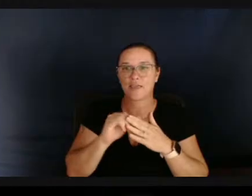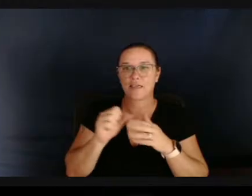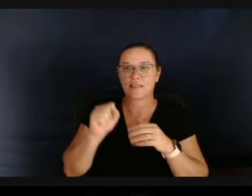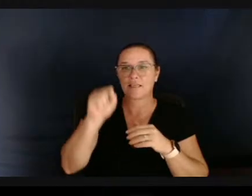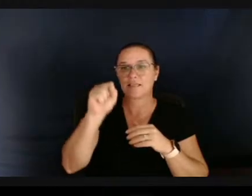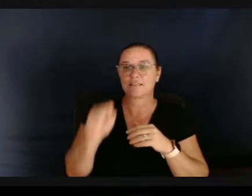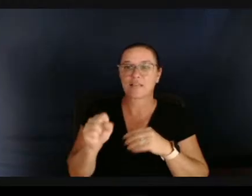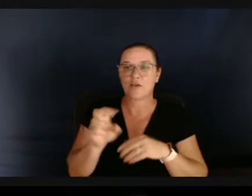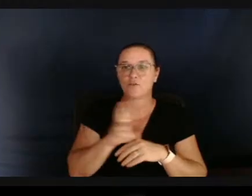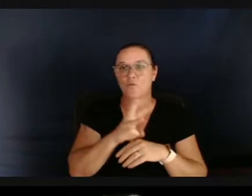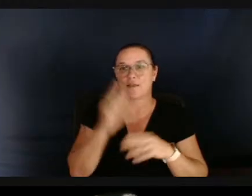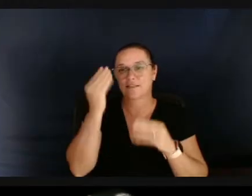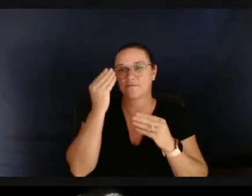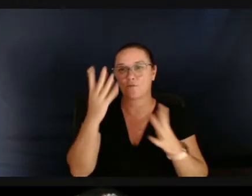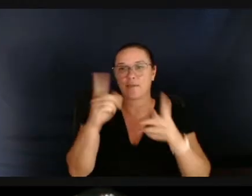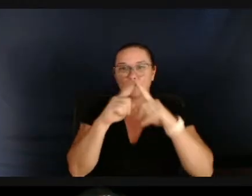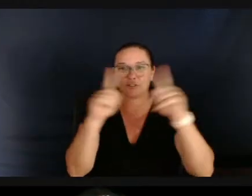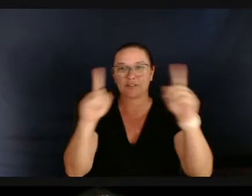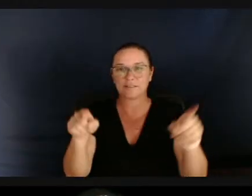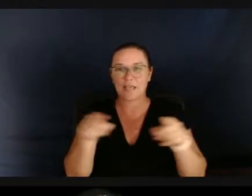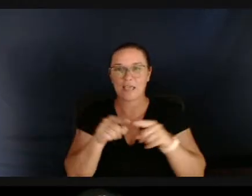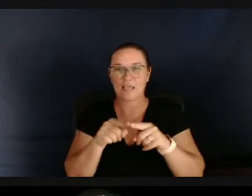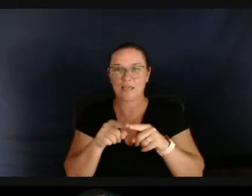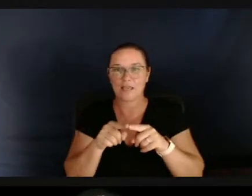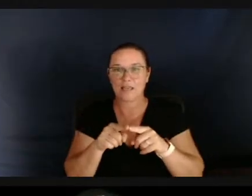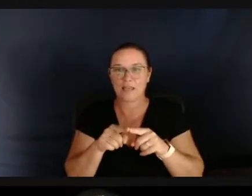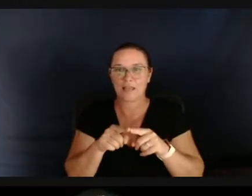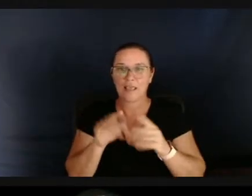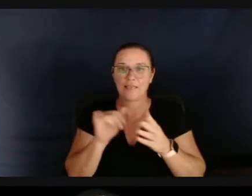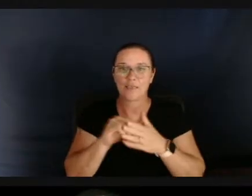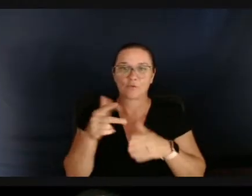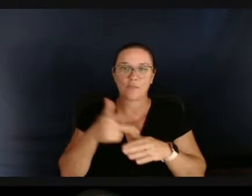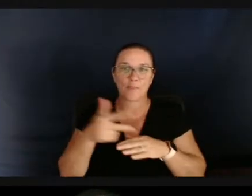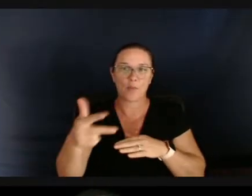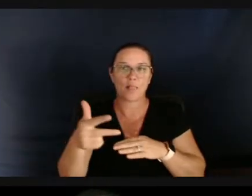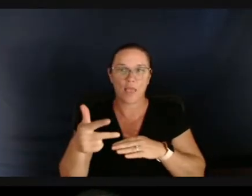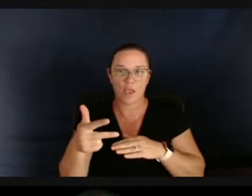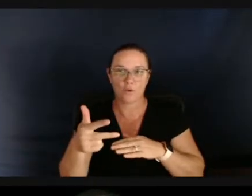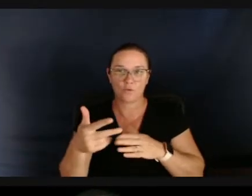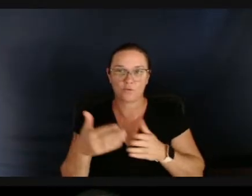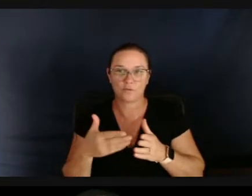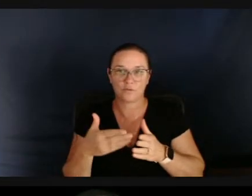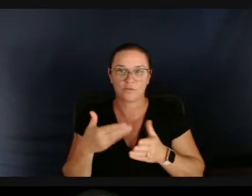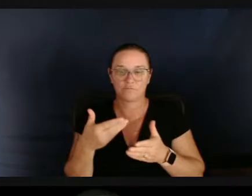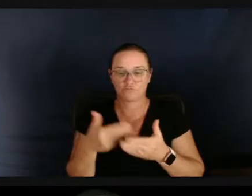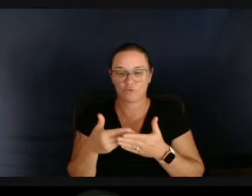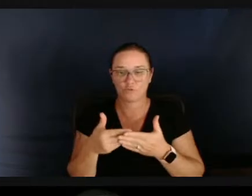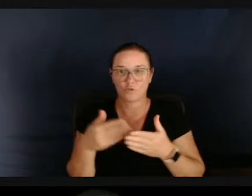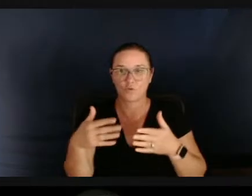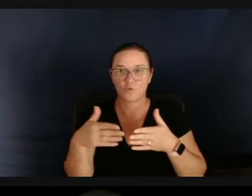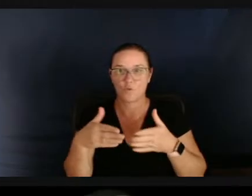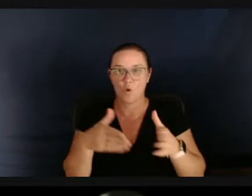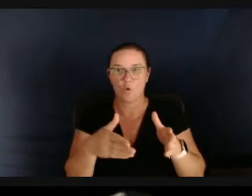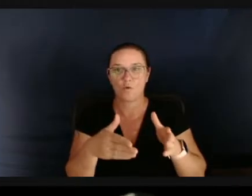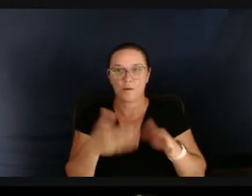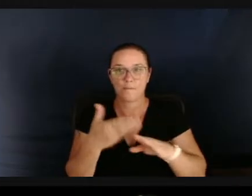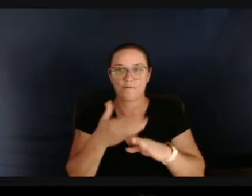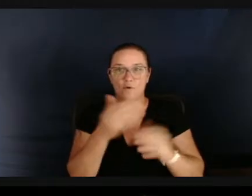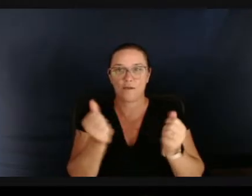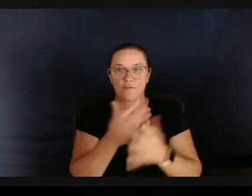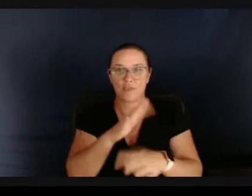zone informational sign that used to be at the pullout next to this road before everything was buried in all this